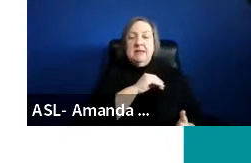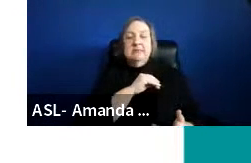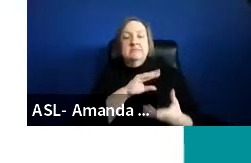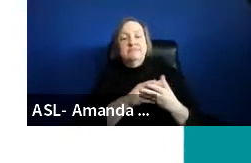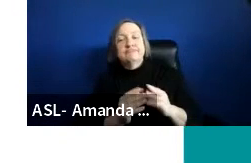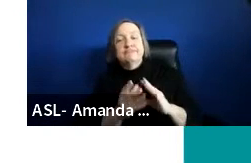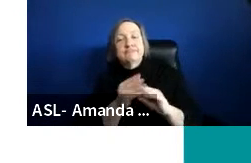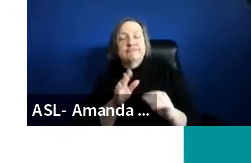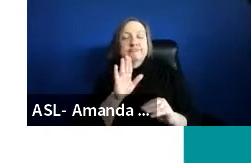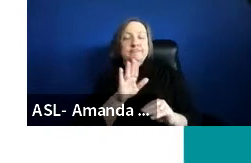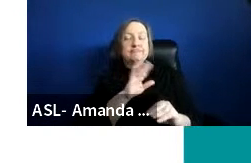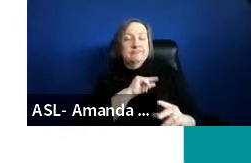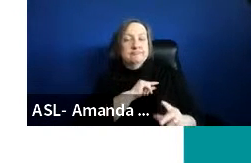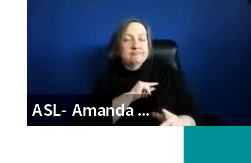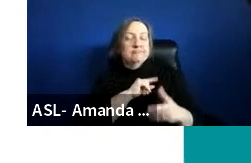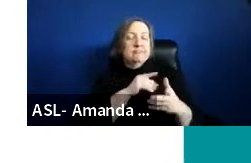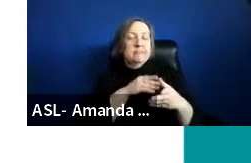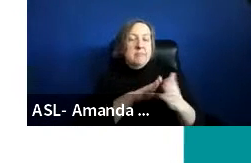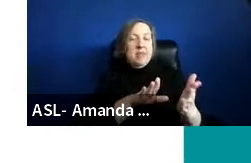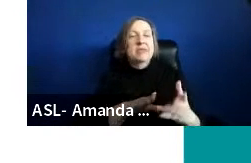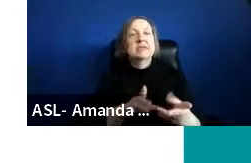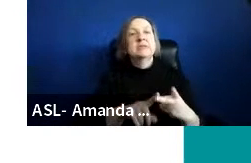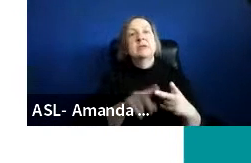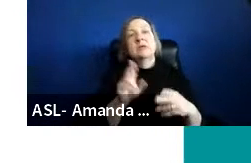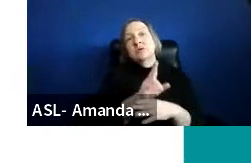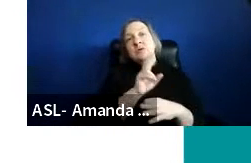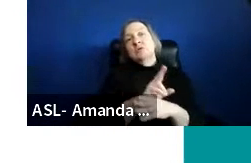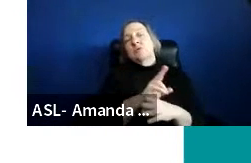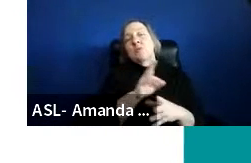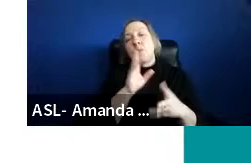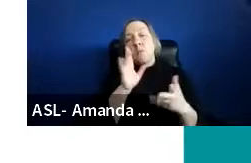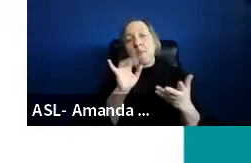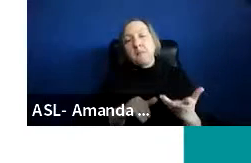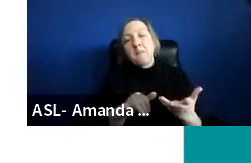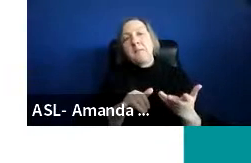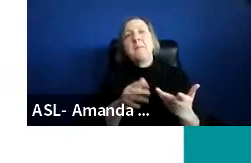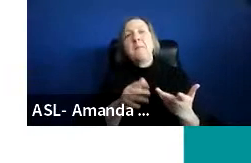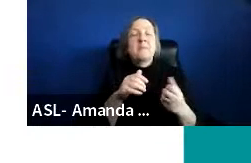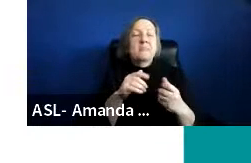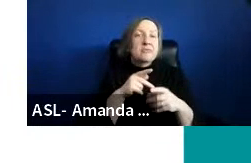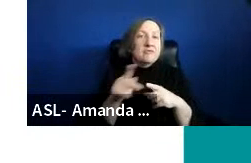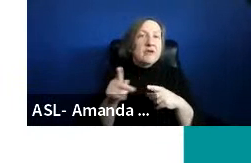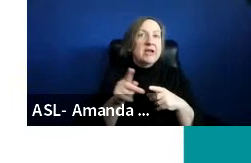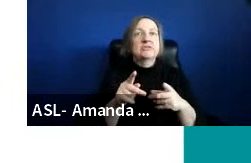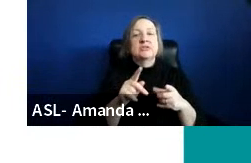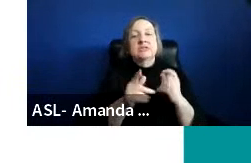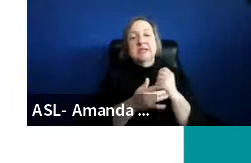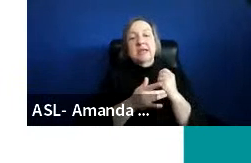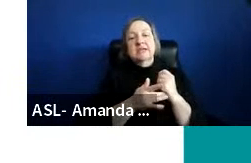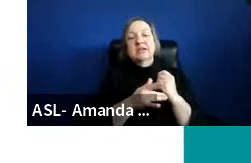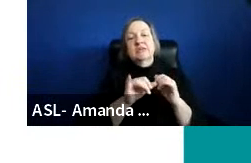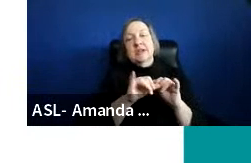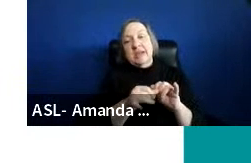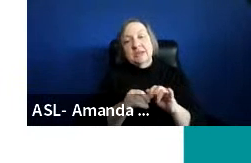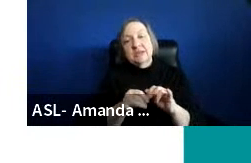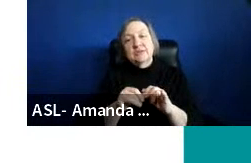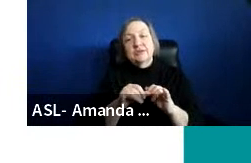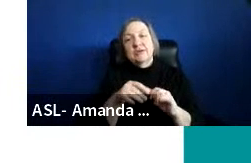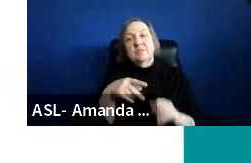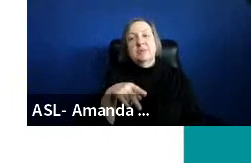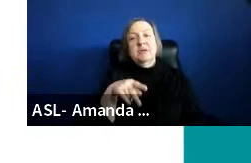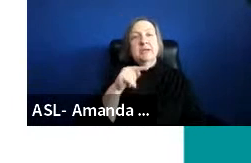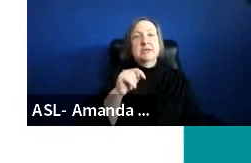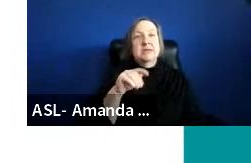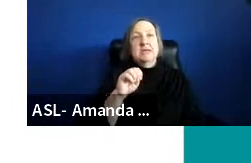analyzing existing available construction, as well as professional, technical, and engineering, or